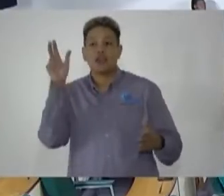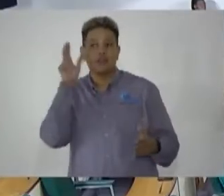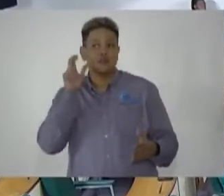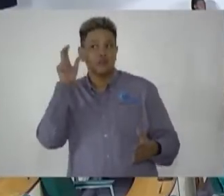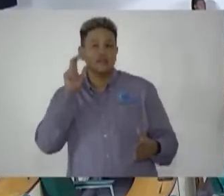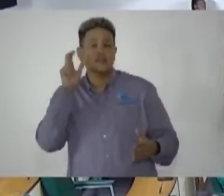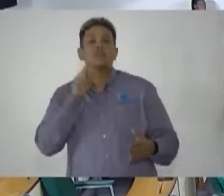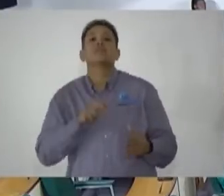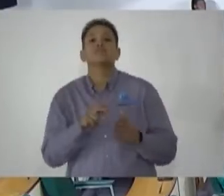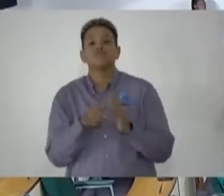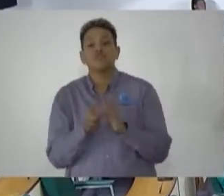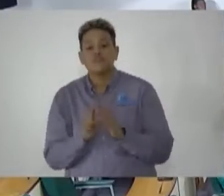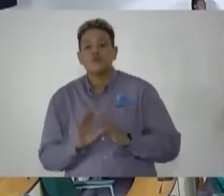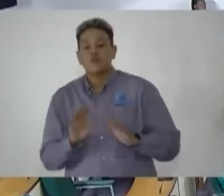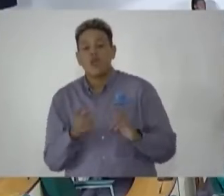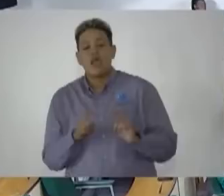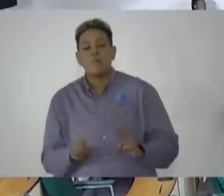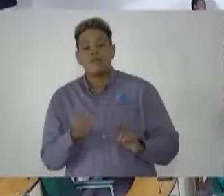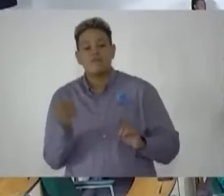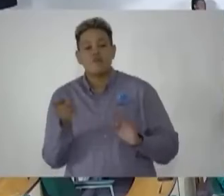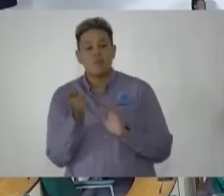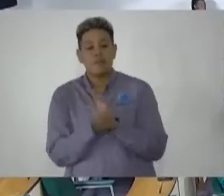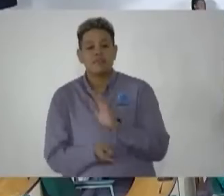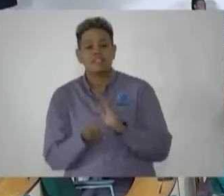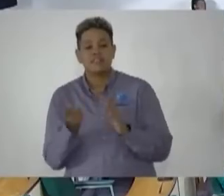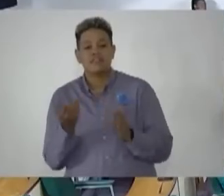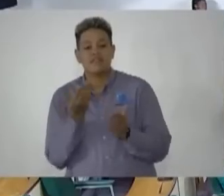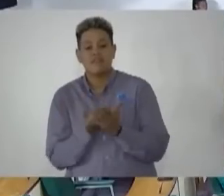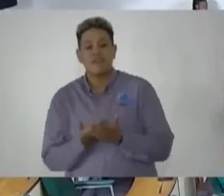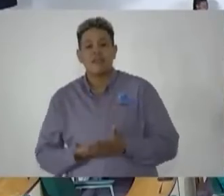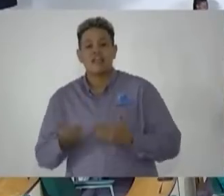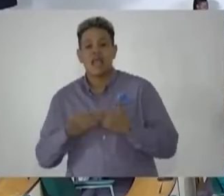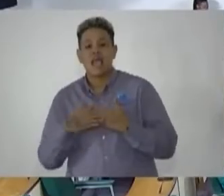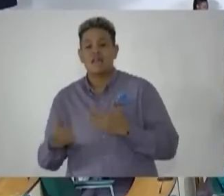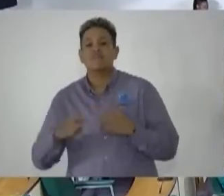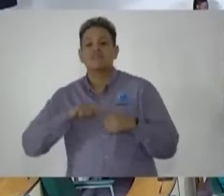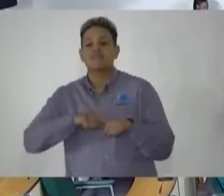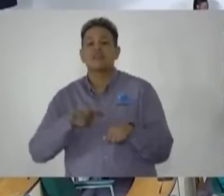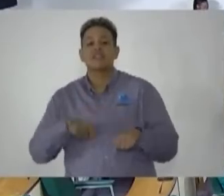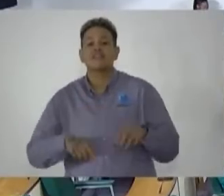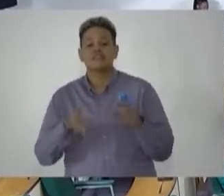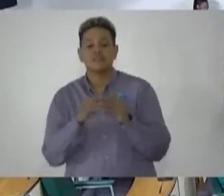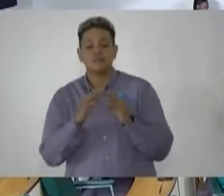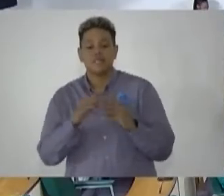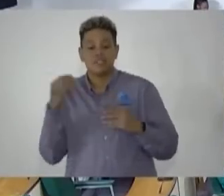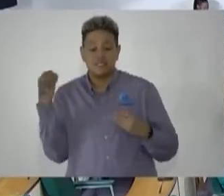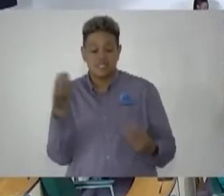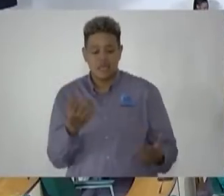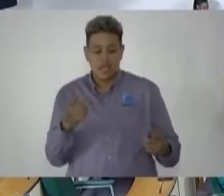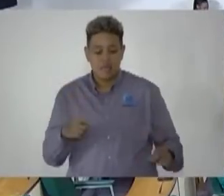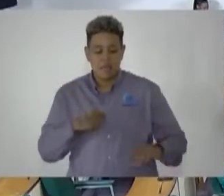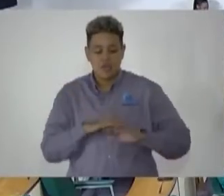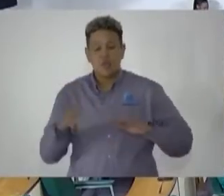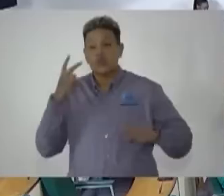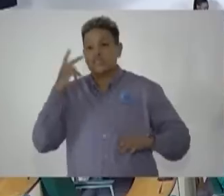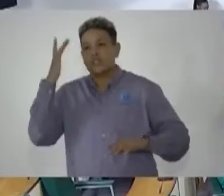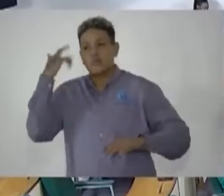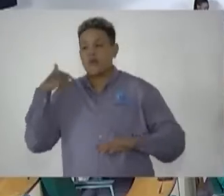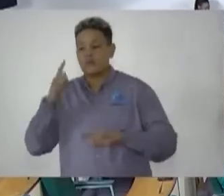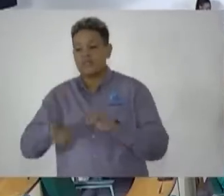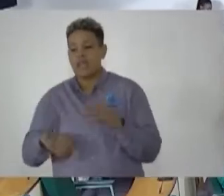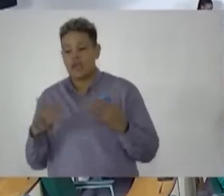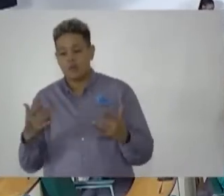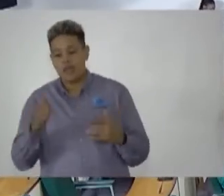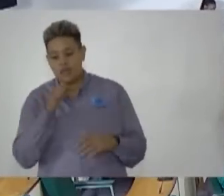review a couple minutes. In fact, it may even have been after the start of this sitting. And I don't see it being